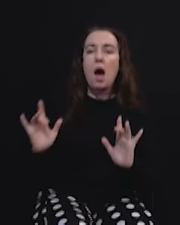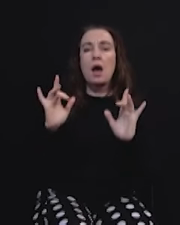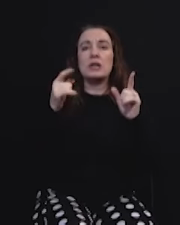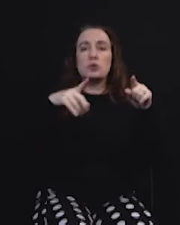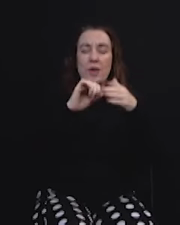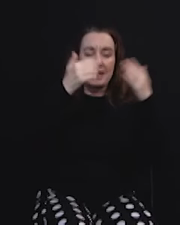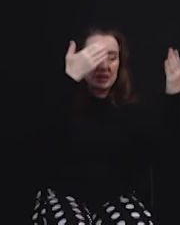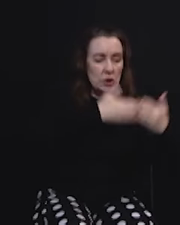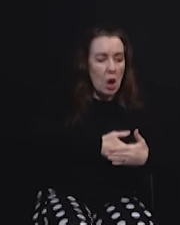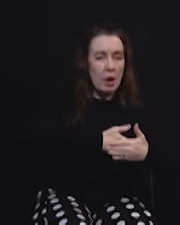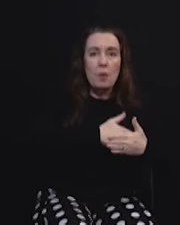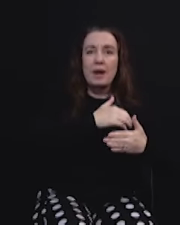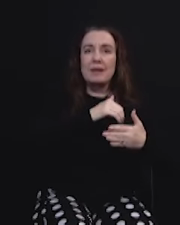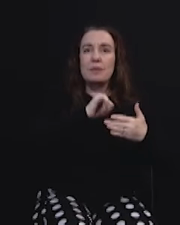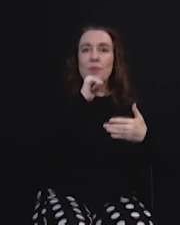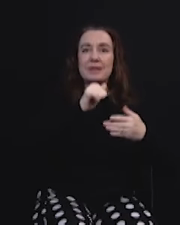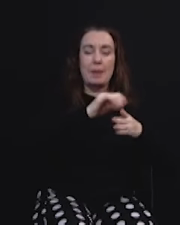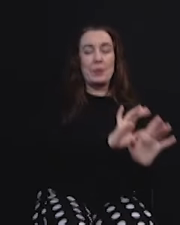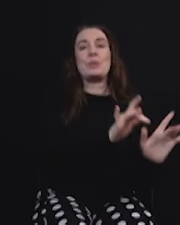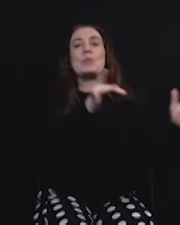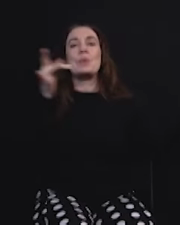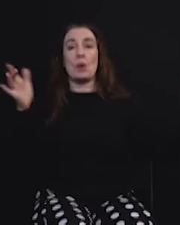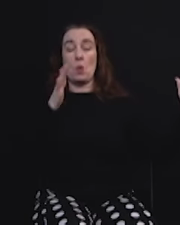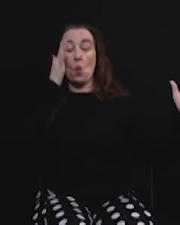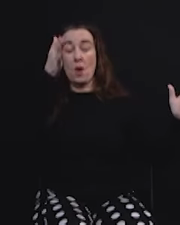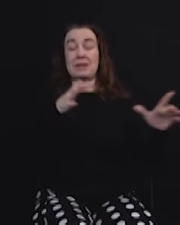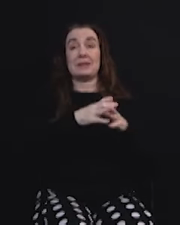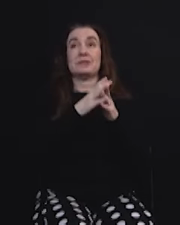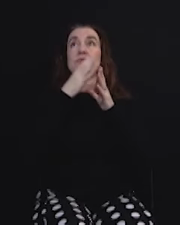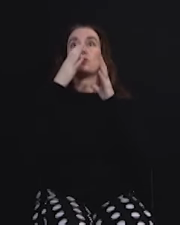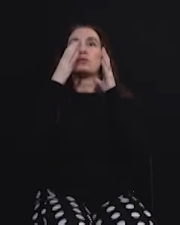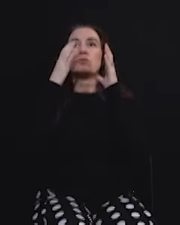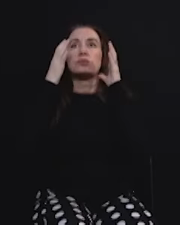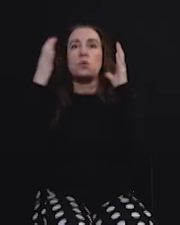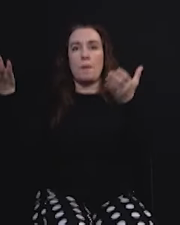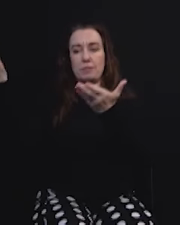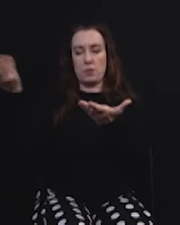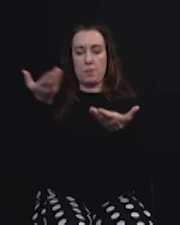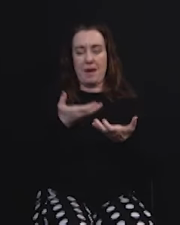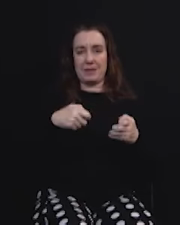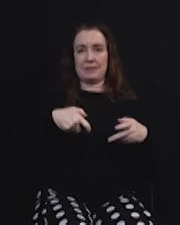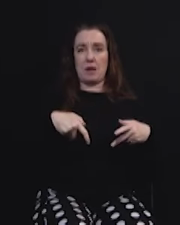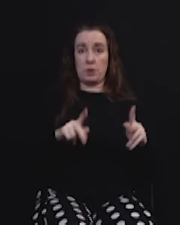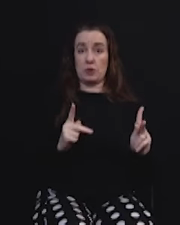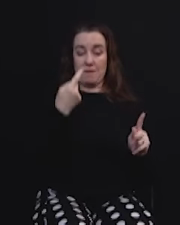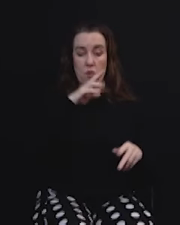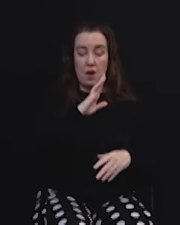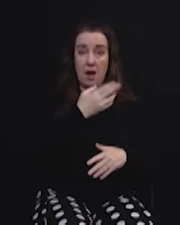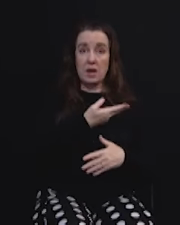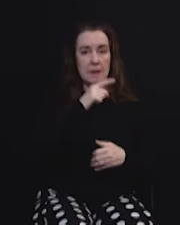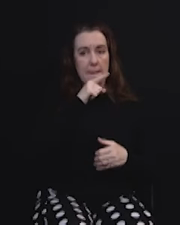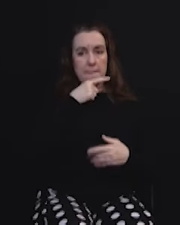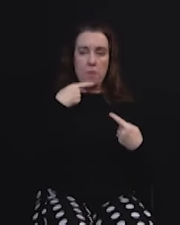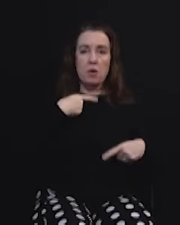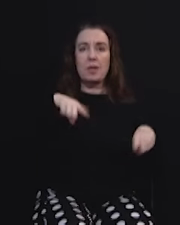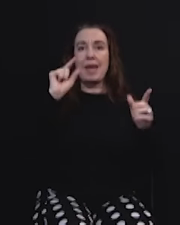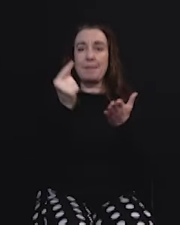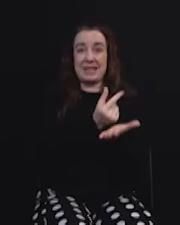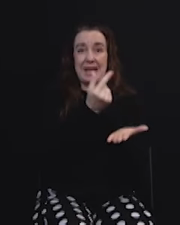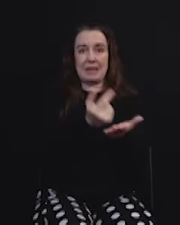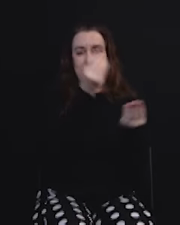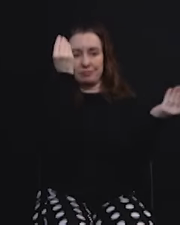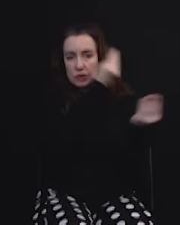and the darkness shall not overcome it. You have done so much to provide this blessed opportunity for us to proclaim your gospel and to